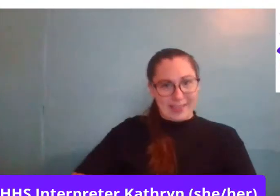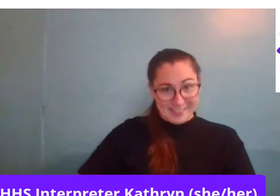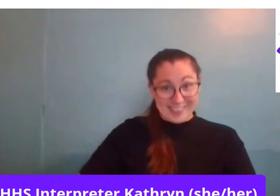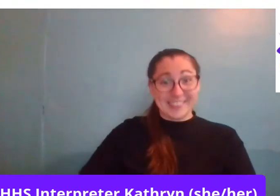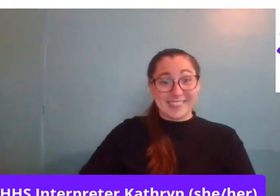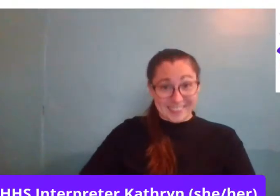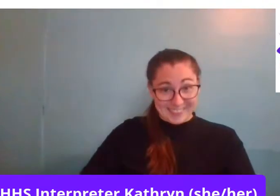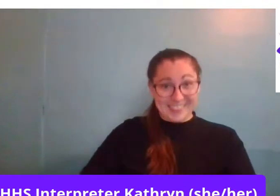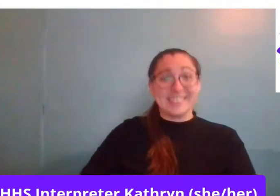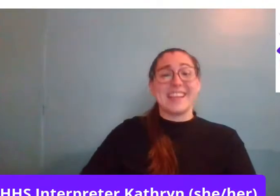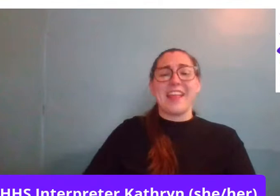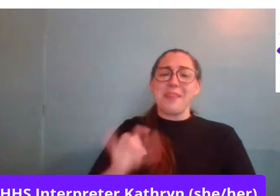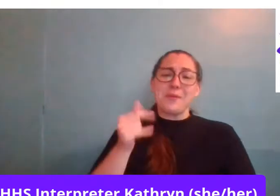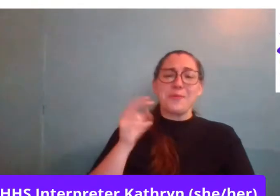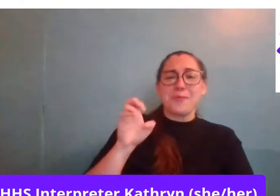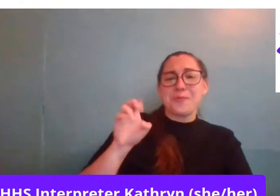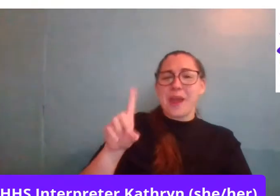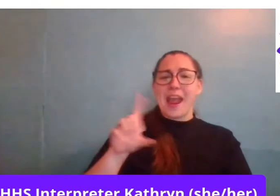Christ. Yes.